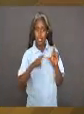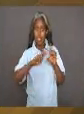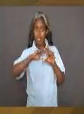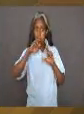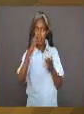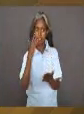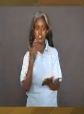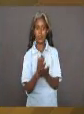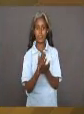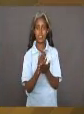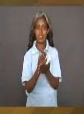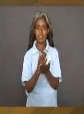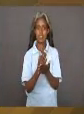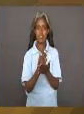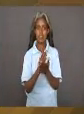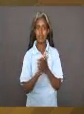stops.